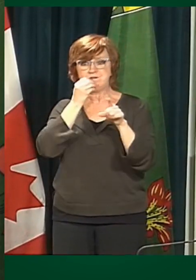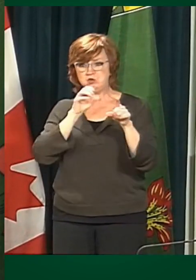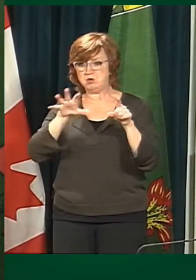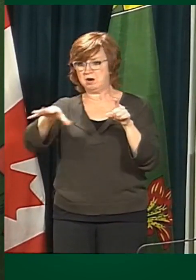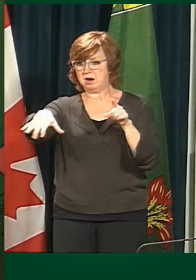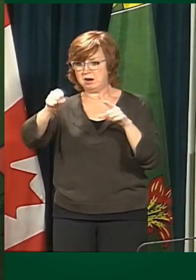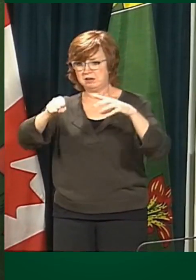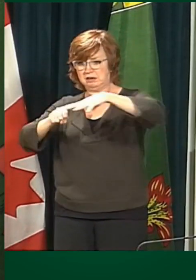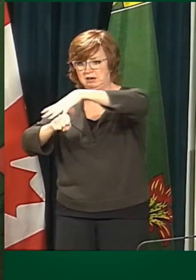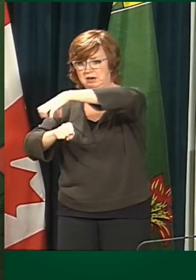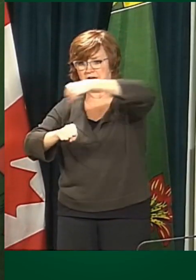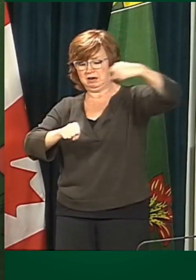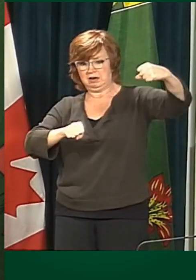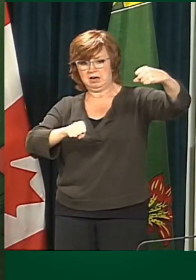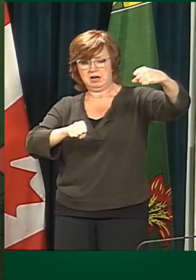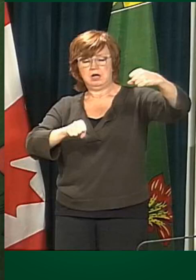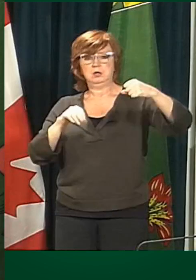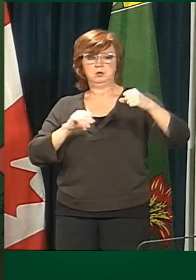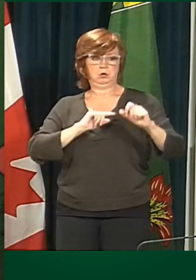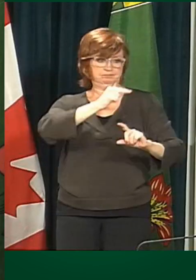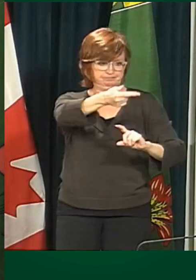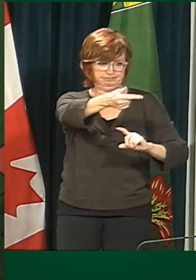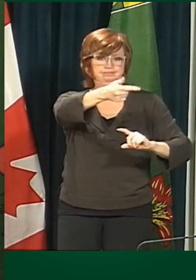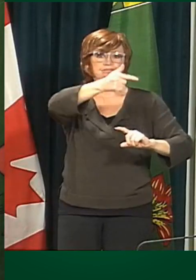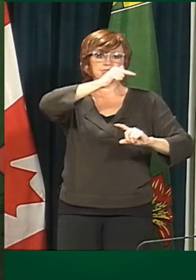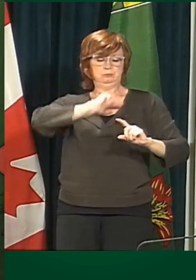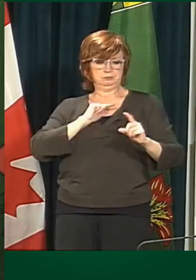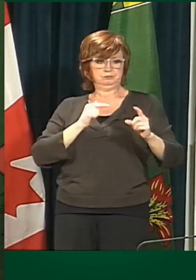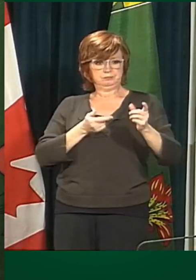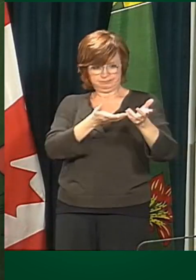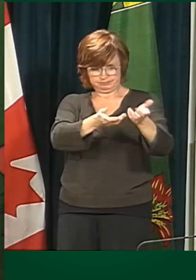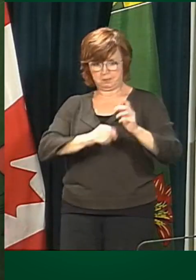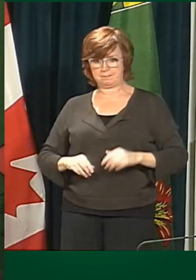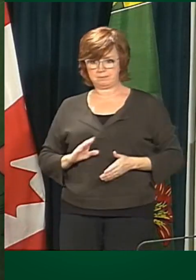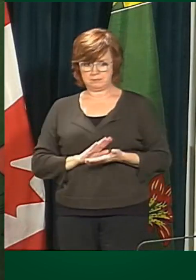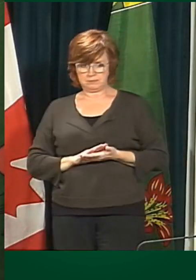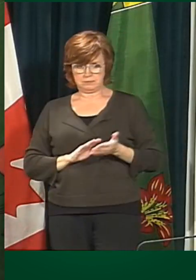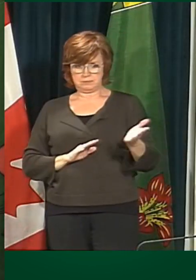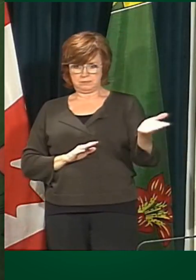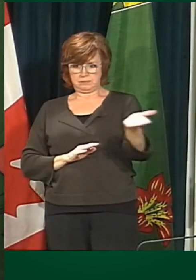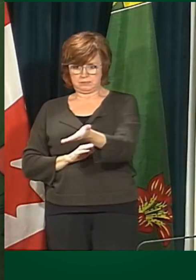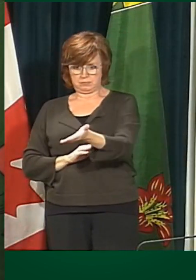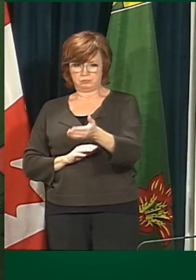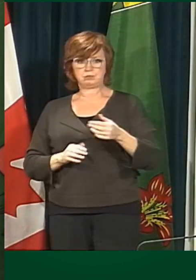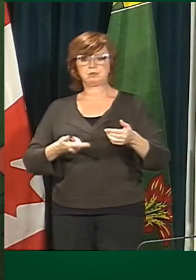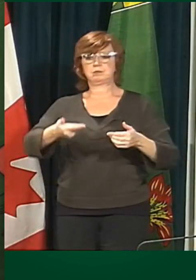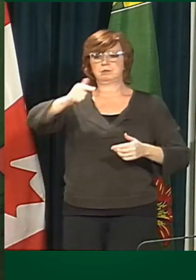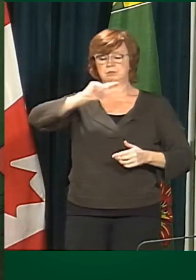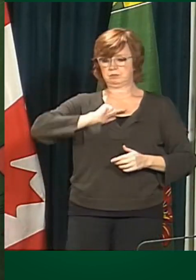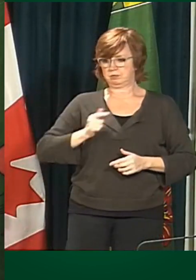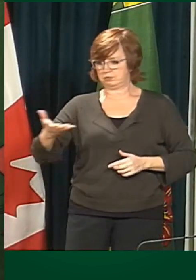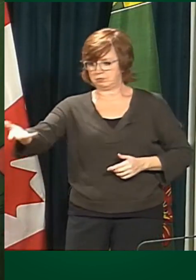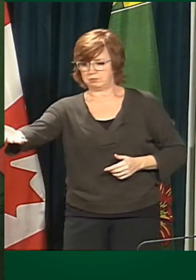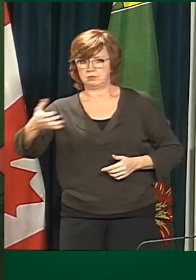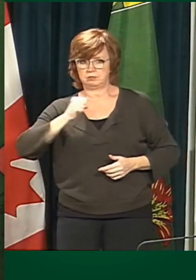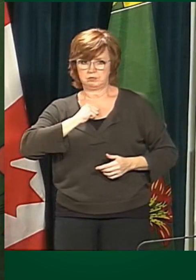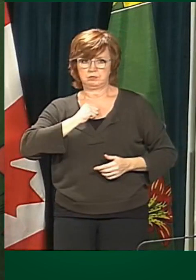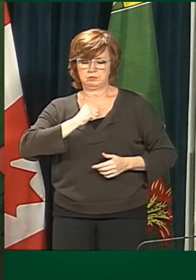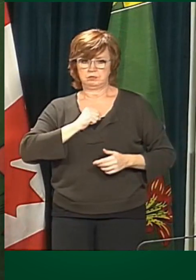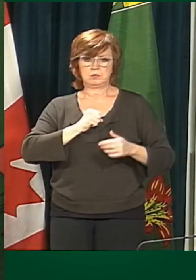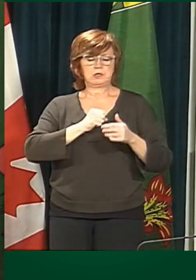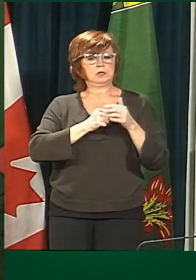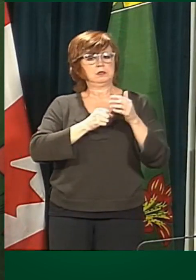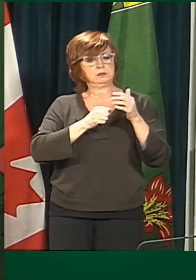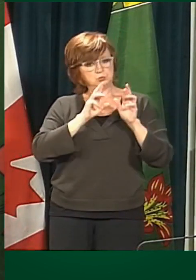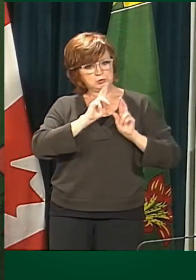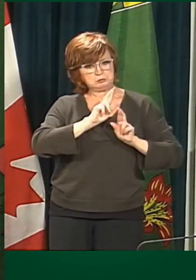respect instructions that we're given about waiting outside for a bit. And ideally going one person per household with a prepared list so that you